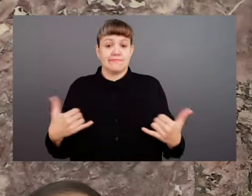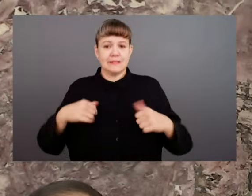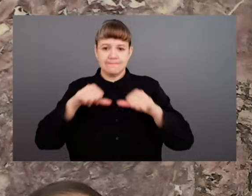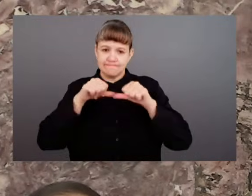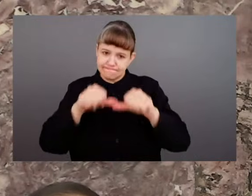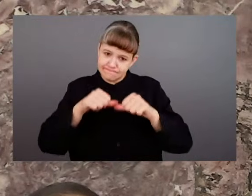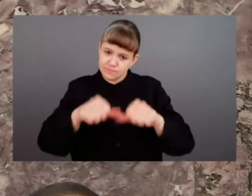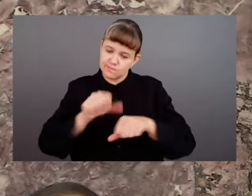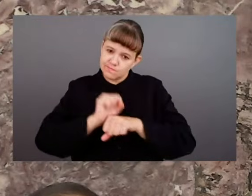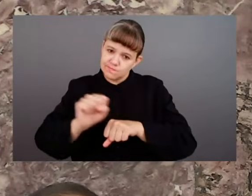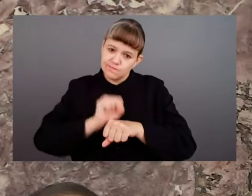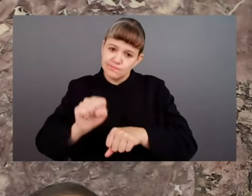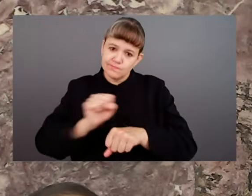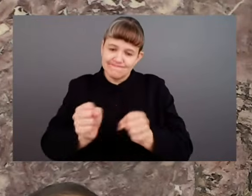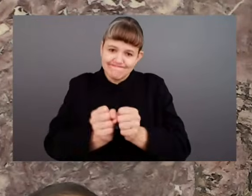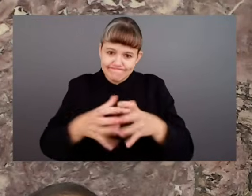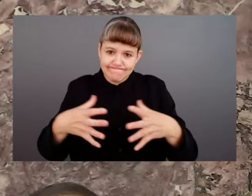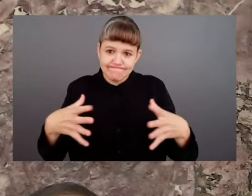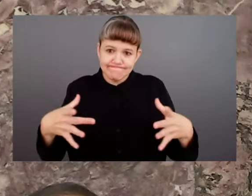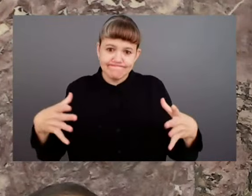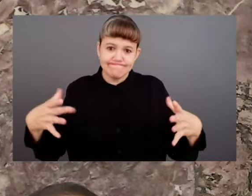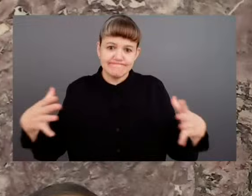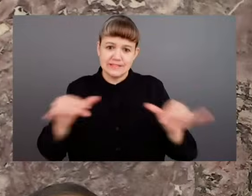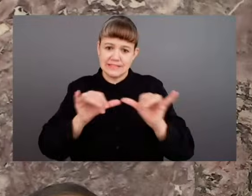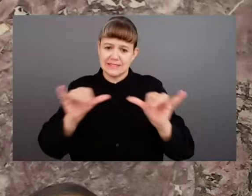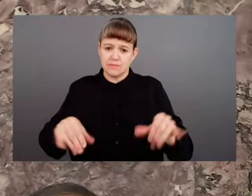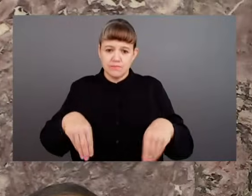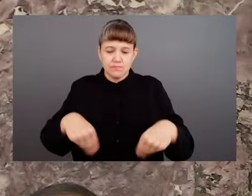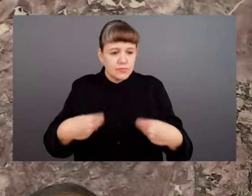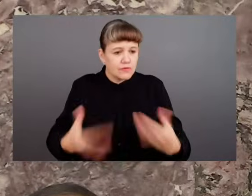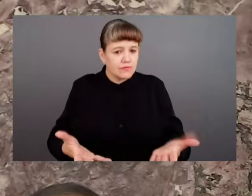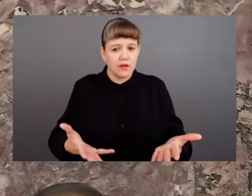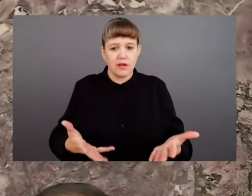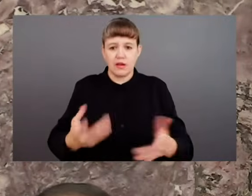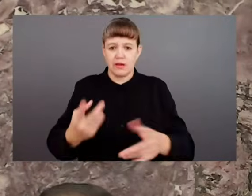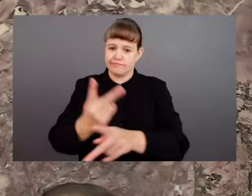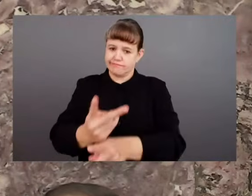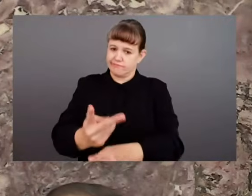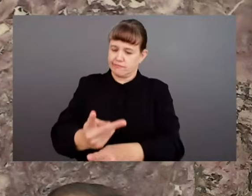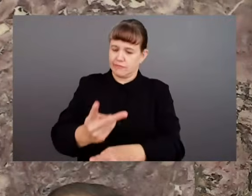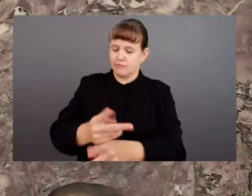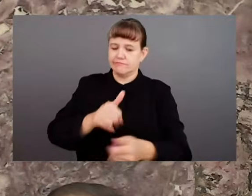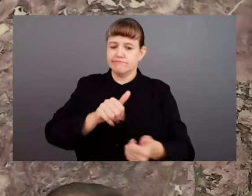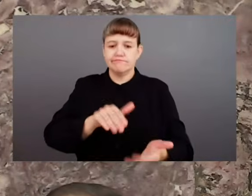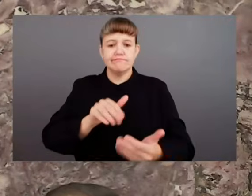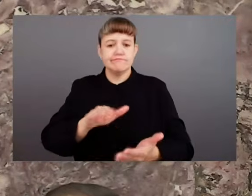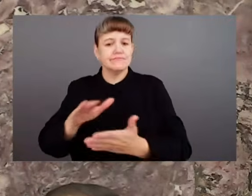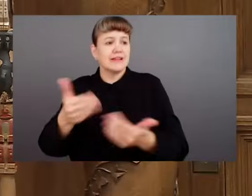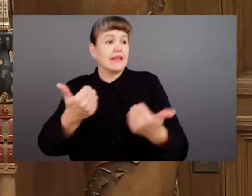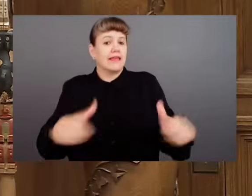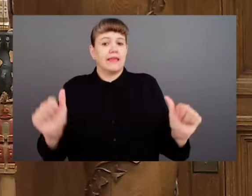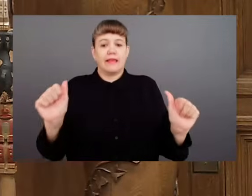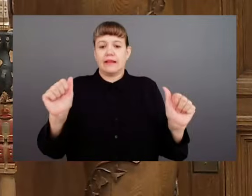going to continue to use every tool that we have to tackle this urgent crisis. Thank you, Mr. Speaker.